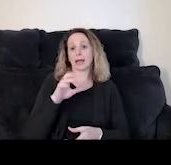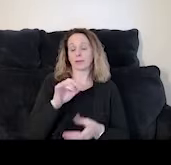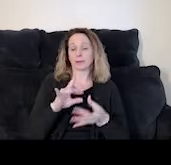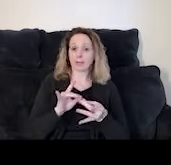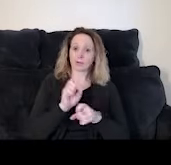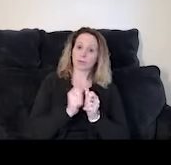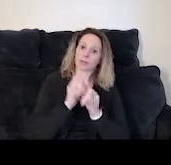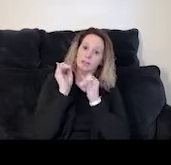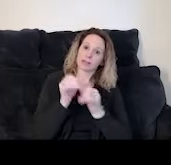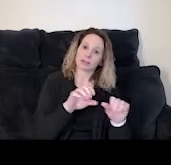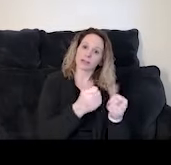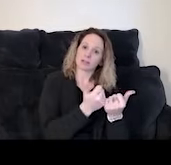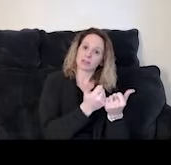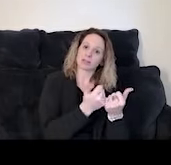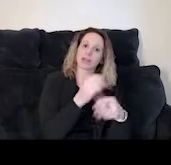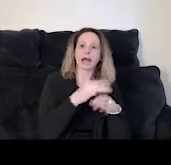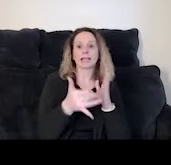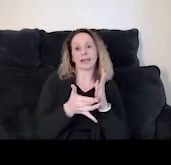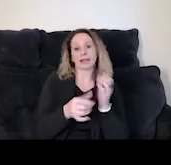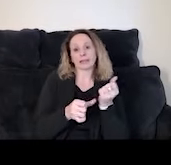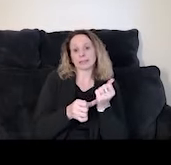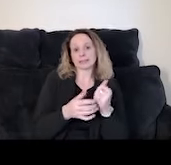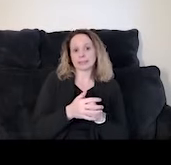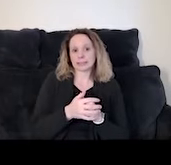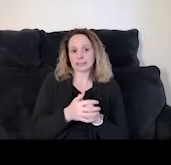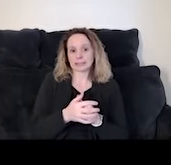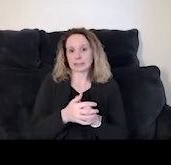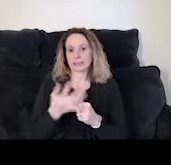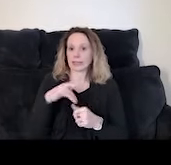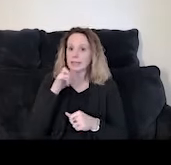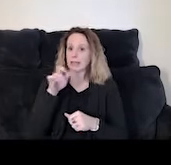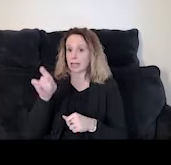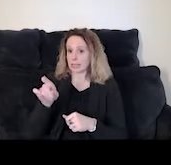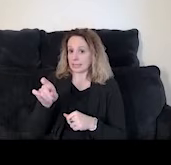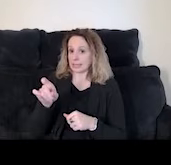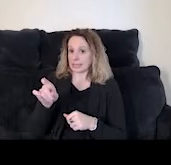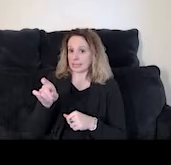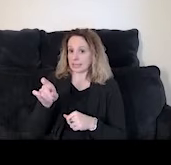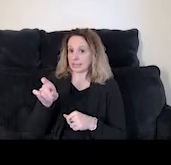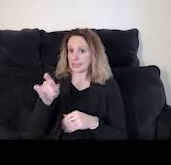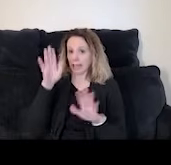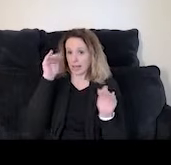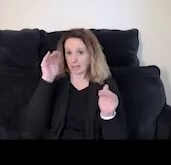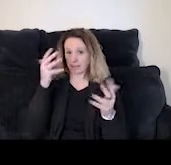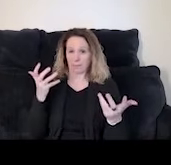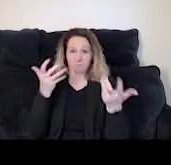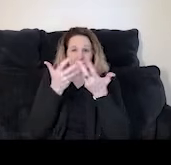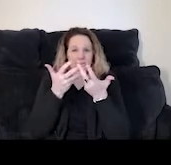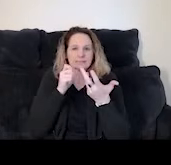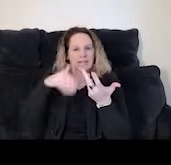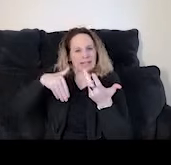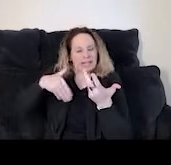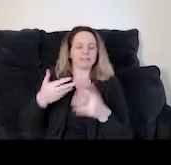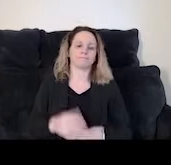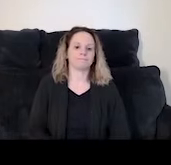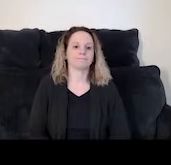individual agencies on technical assistance where we're not meeting the expectations as high as we would like them to be.